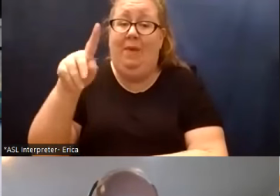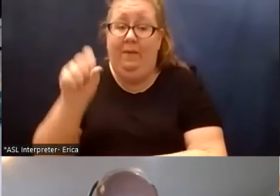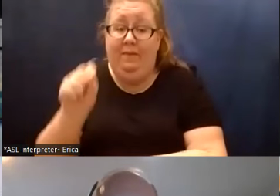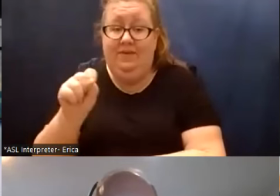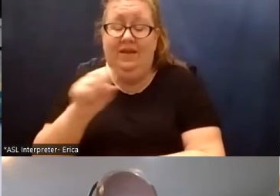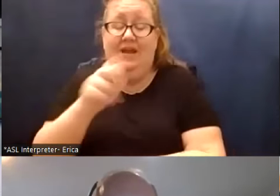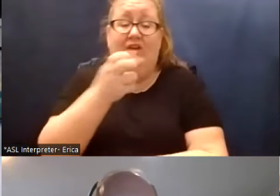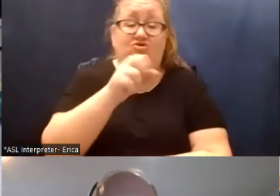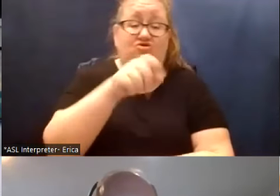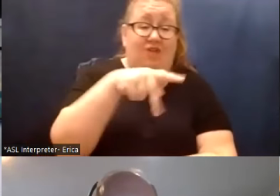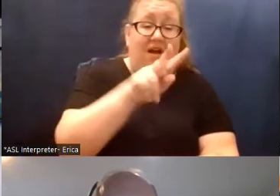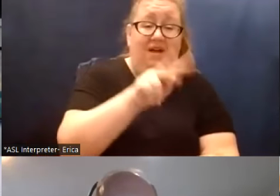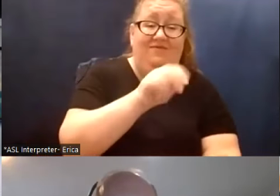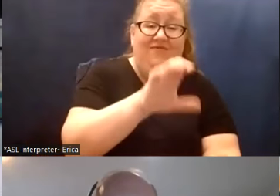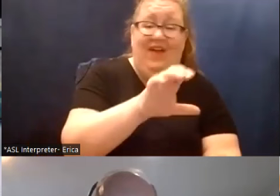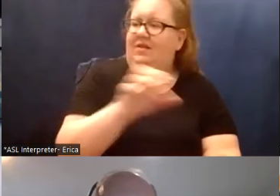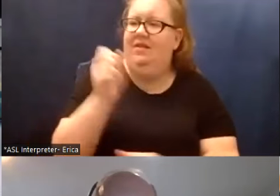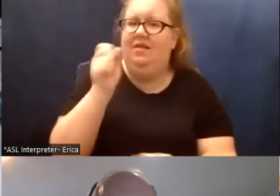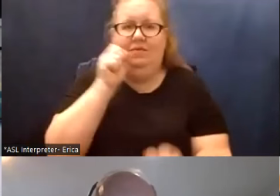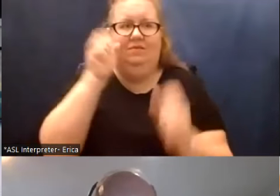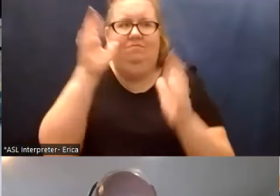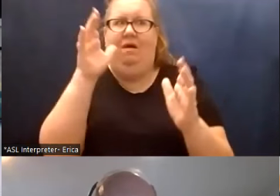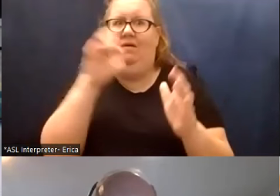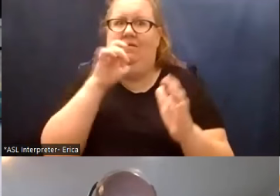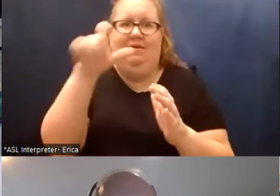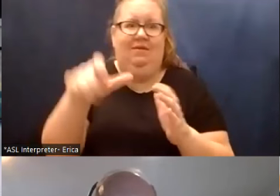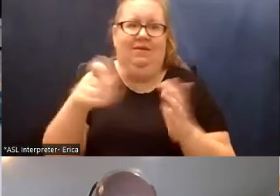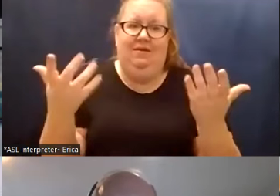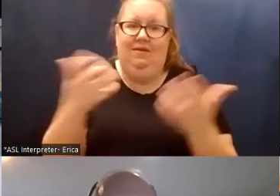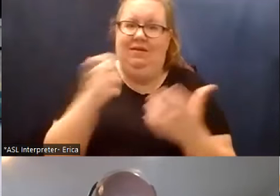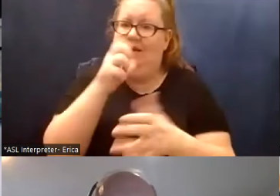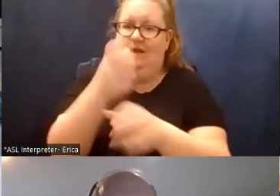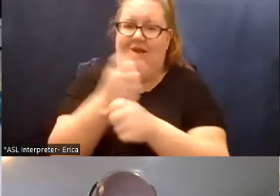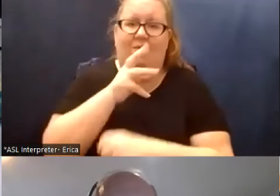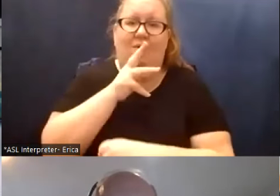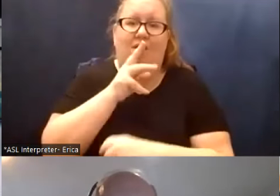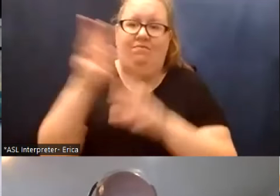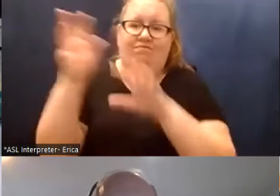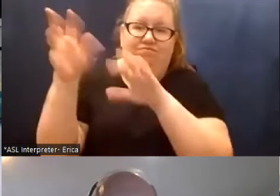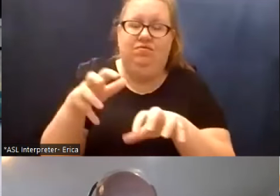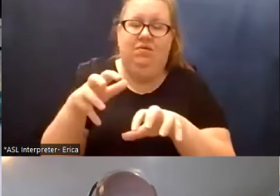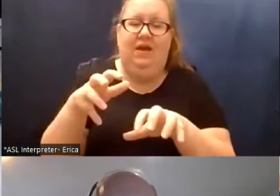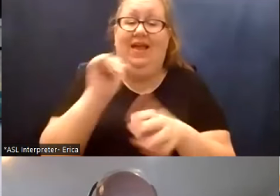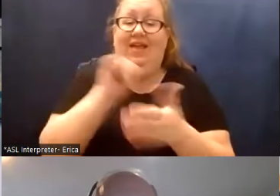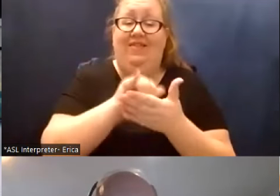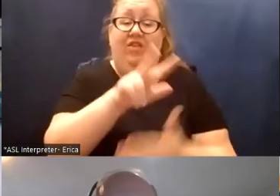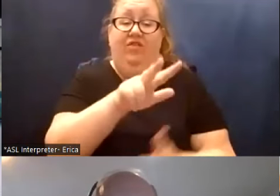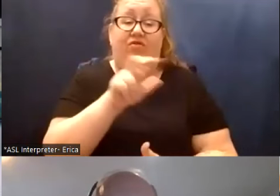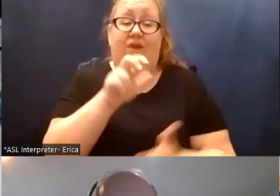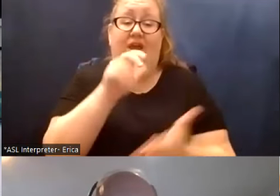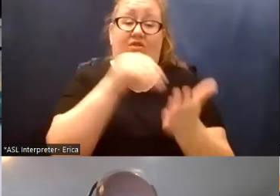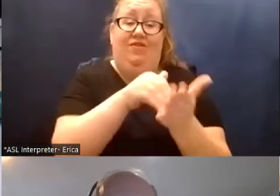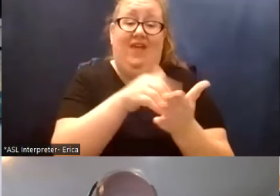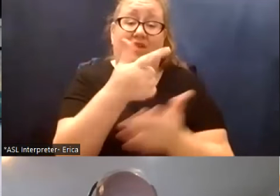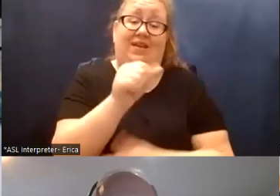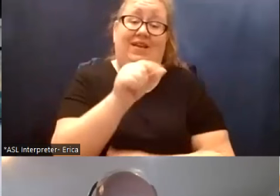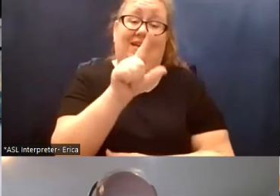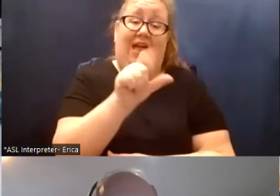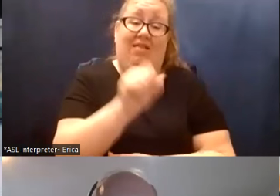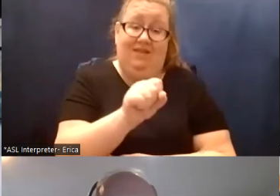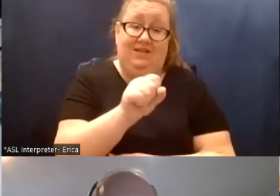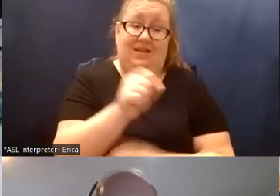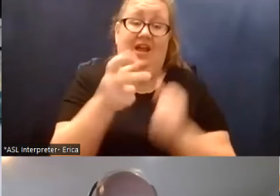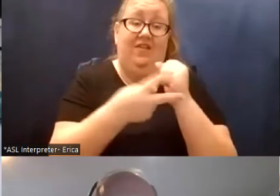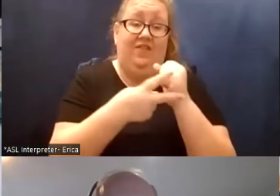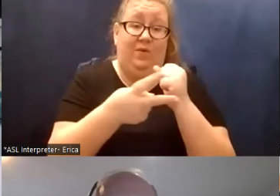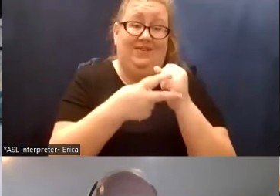they were surprised that they didn't get water. So, you know, and that 300,000 gallons that we saved from going into the system